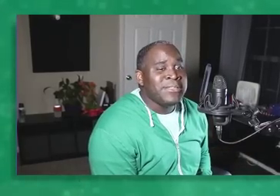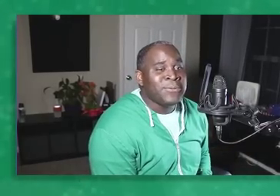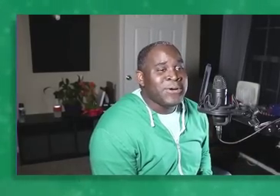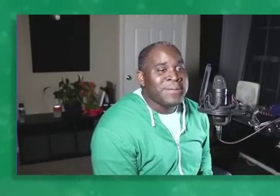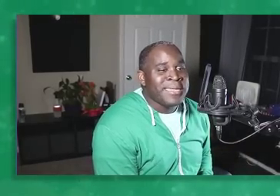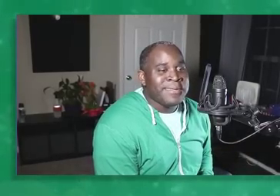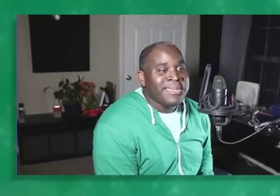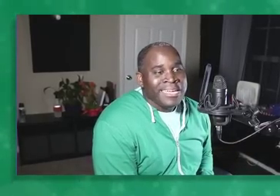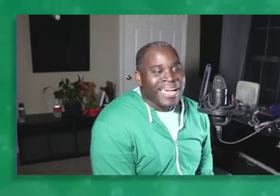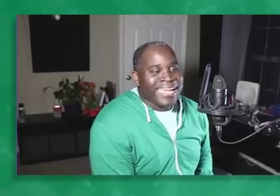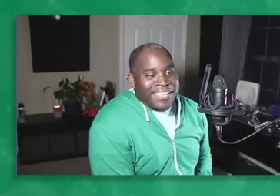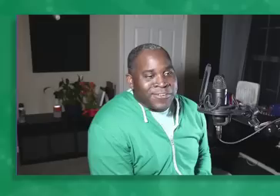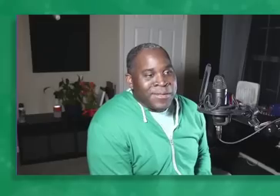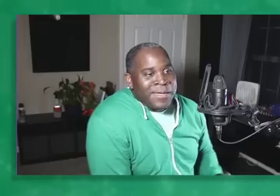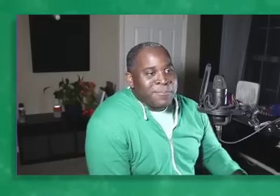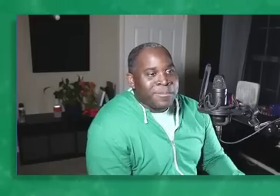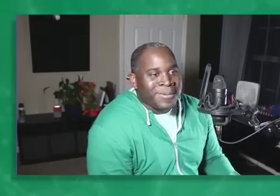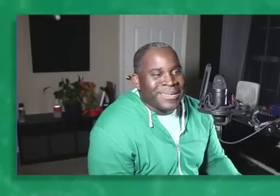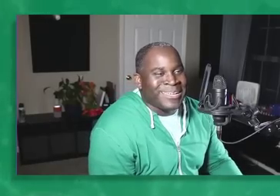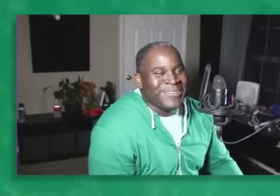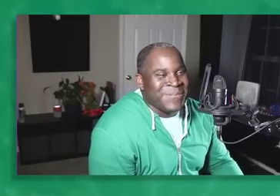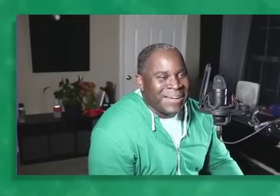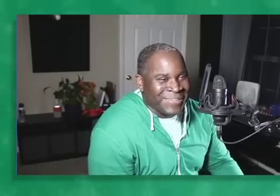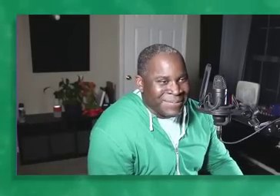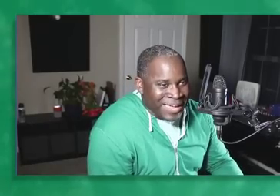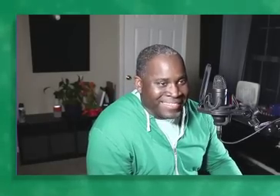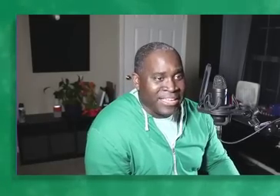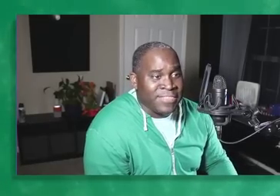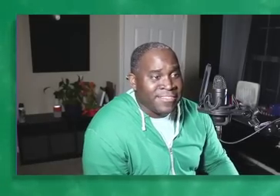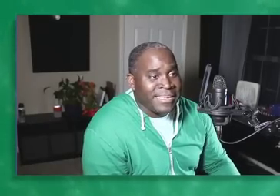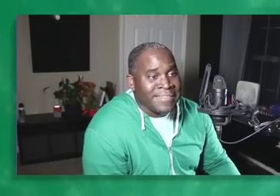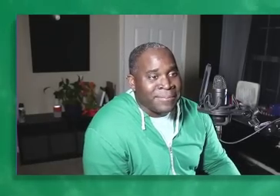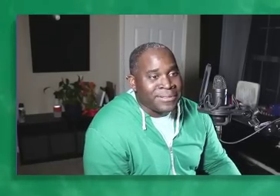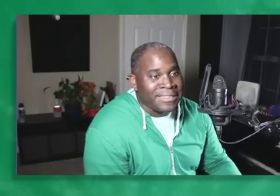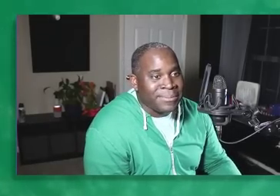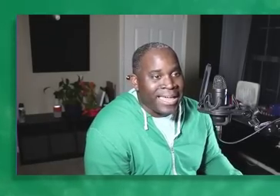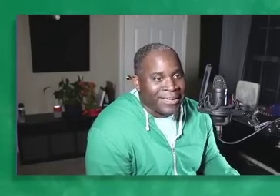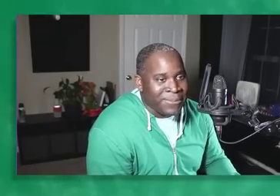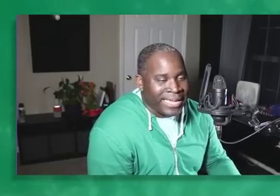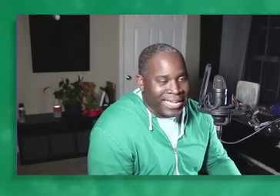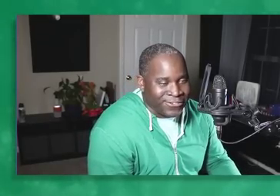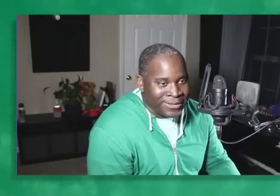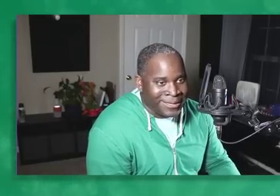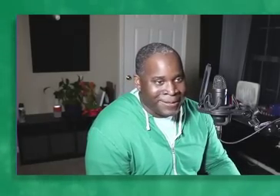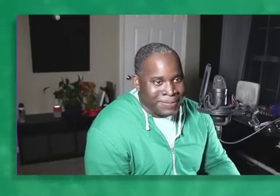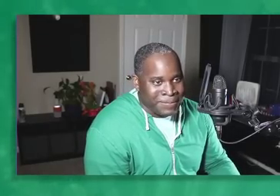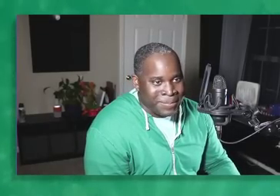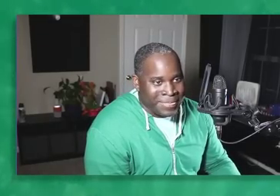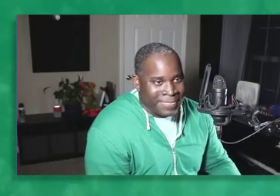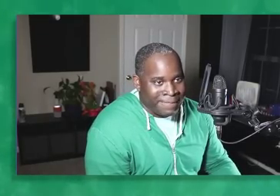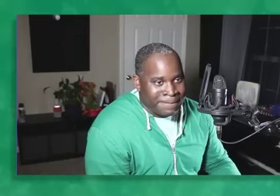No need to worry, baby. I got you. Molly and Maya's got you. This scene is completely black. Oh, my gosh.